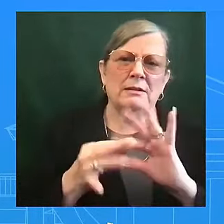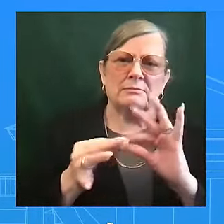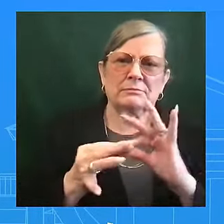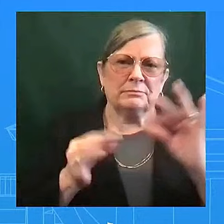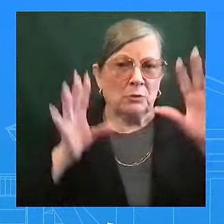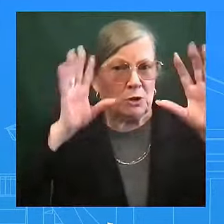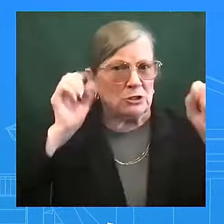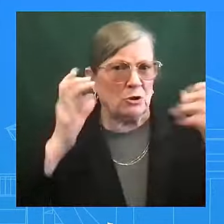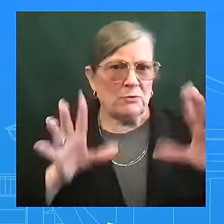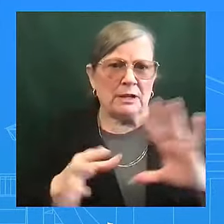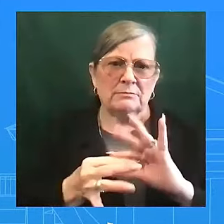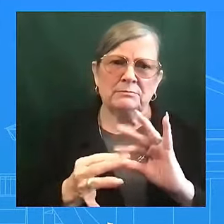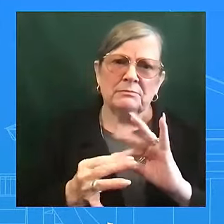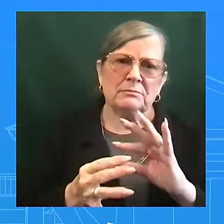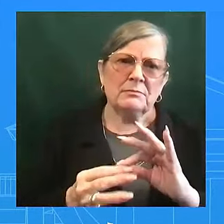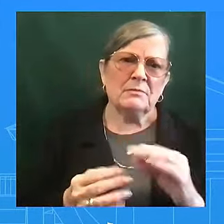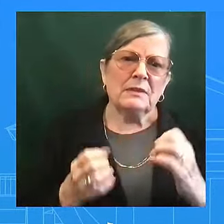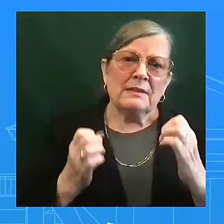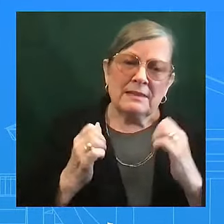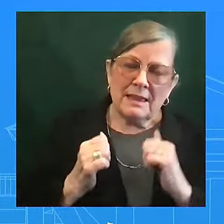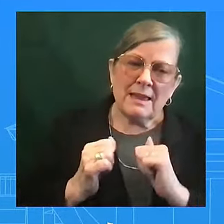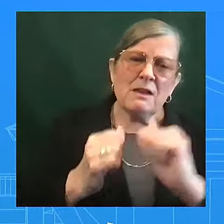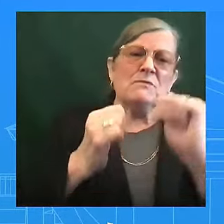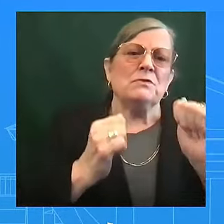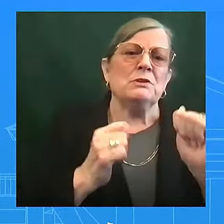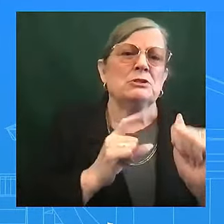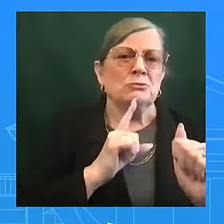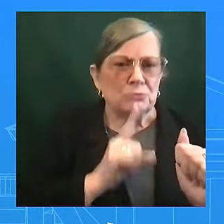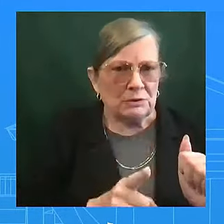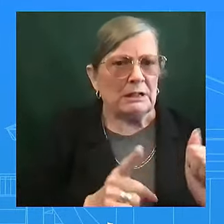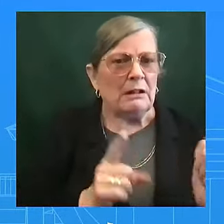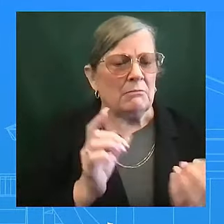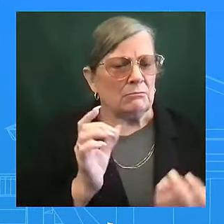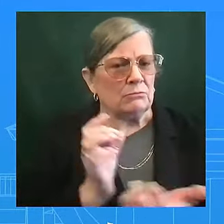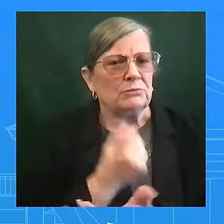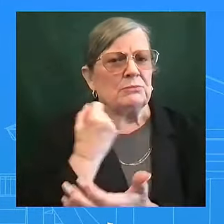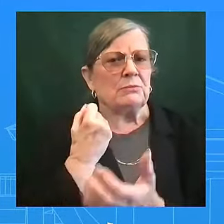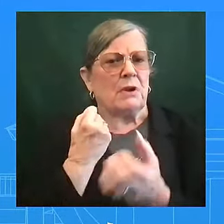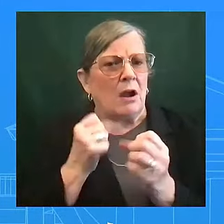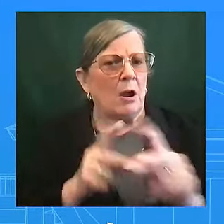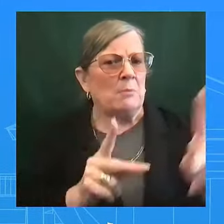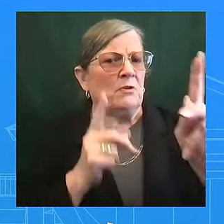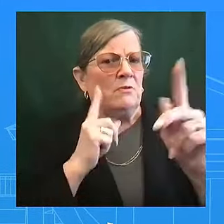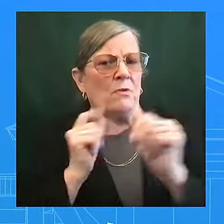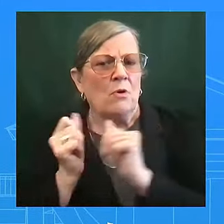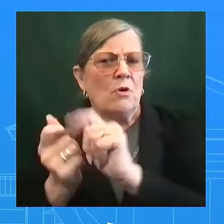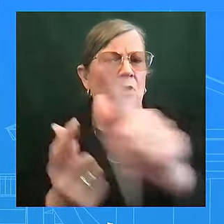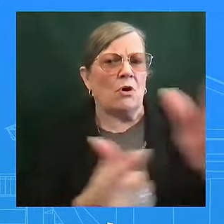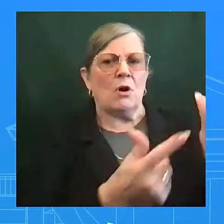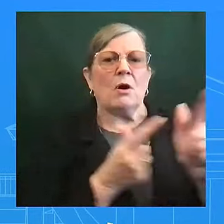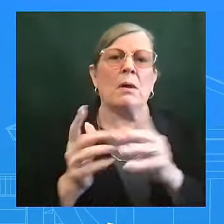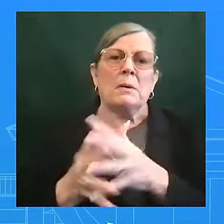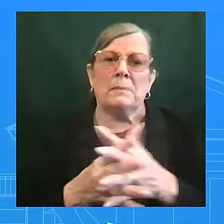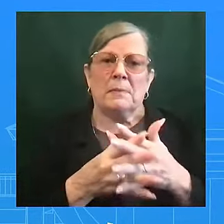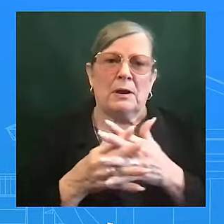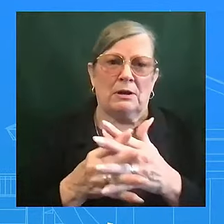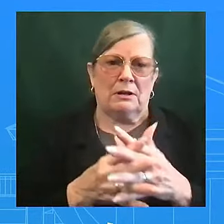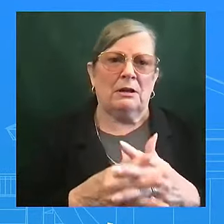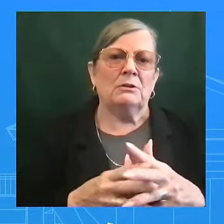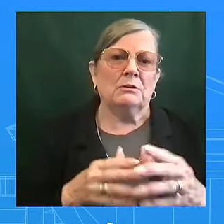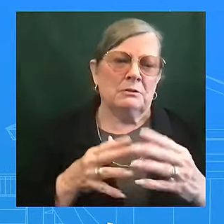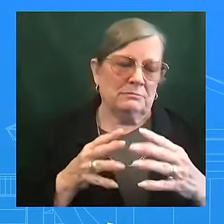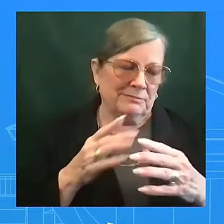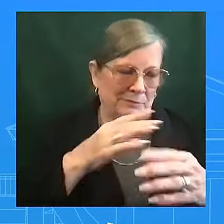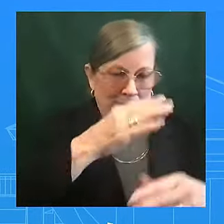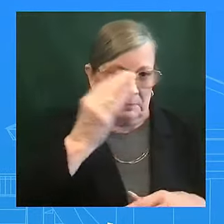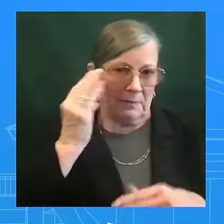sure that there are opportunities for all Americans, including Black Americans. So that is something that the president certainly,